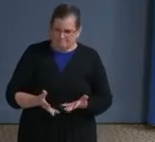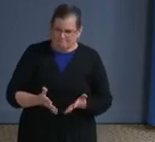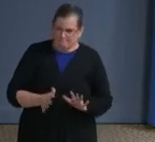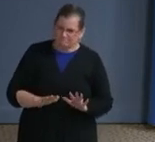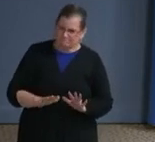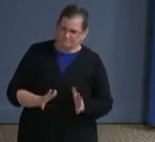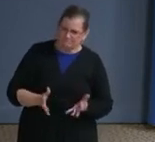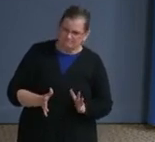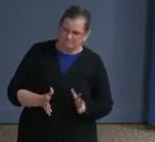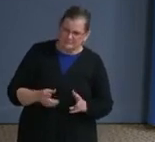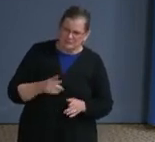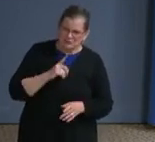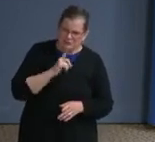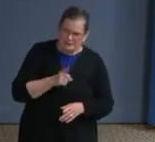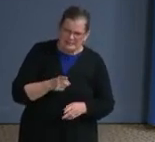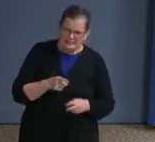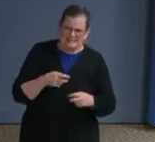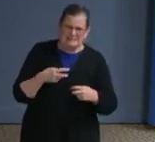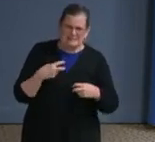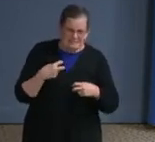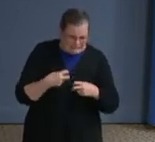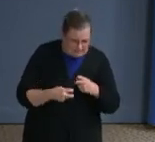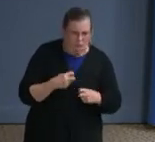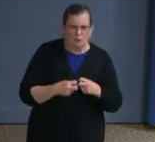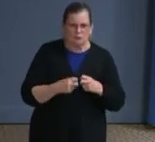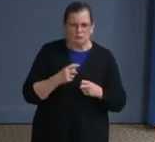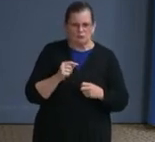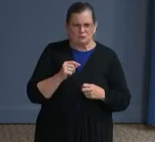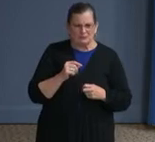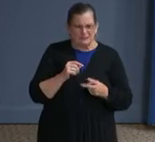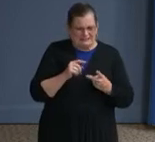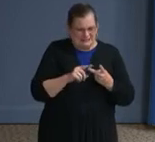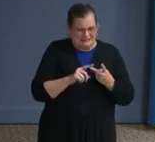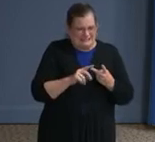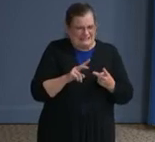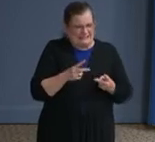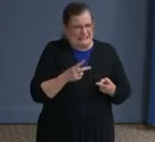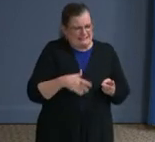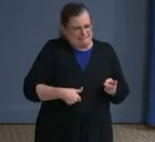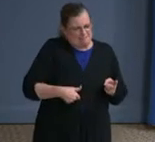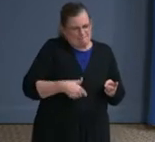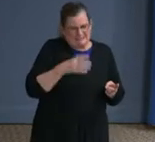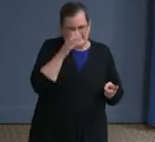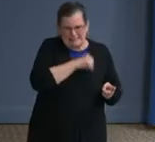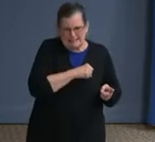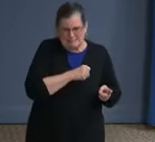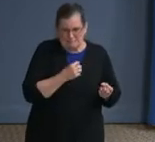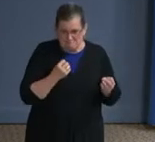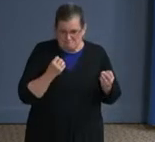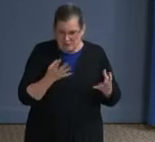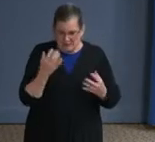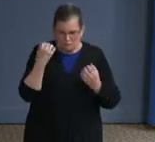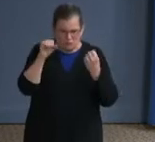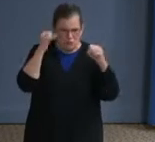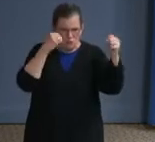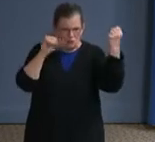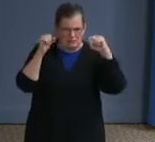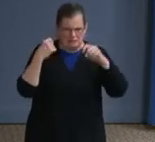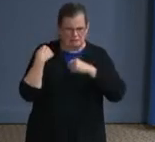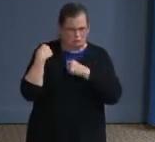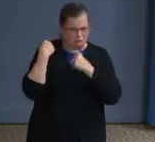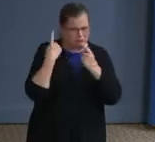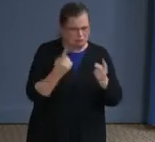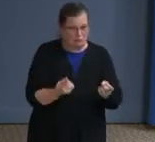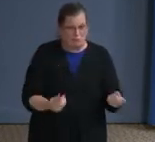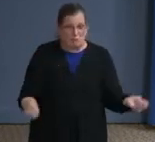It's very difficult to second guess the cost of policing when there are demonstrations in the city. I certainly, even though I used to